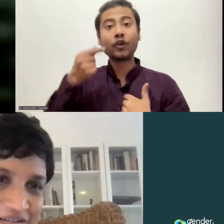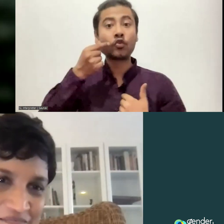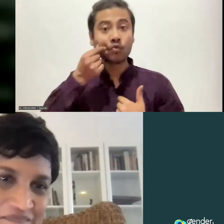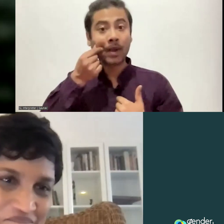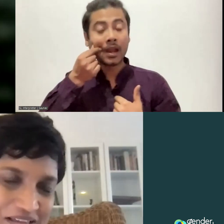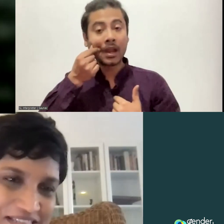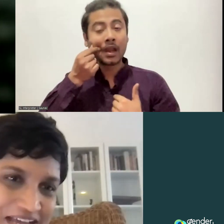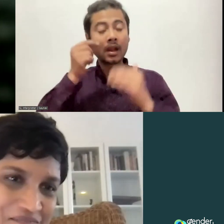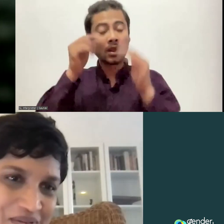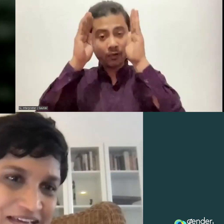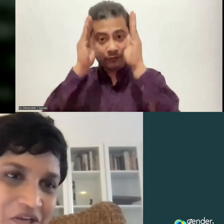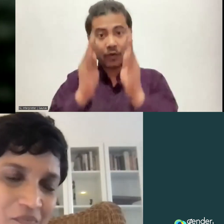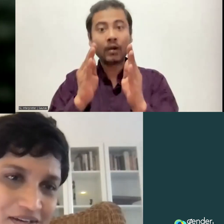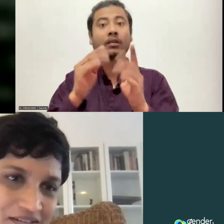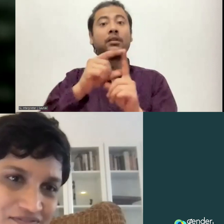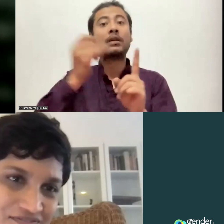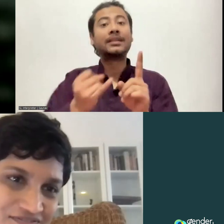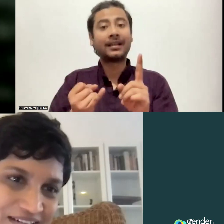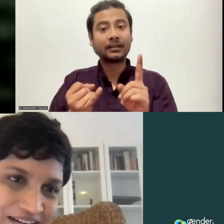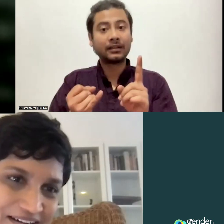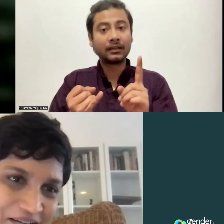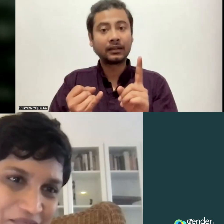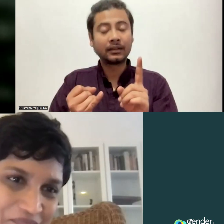is design being the operative